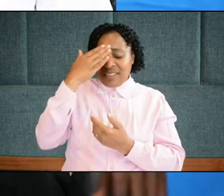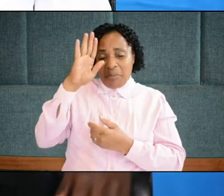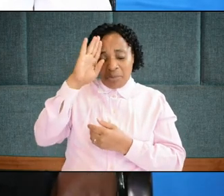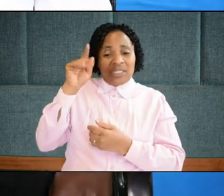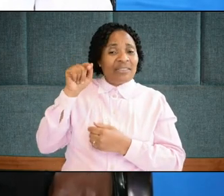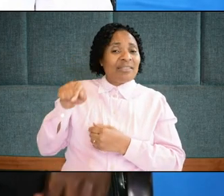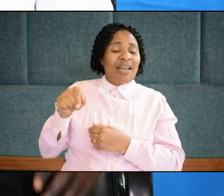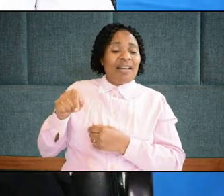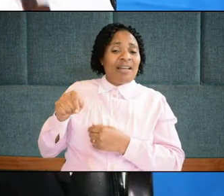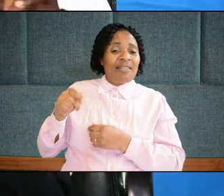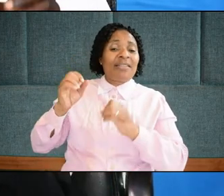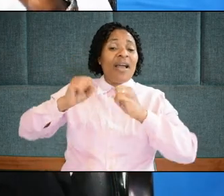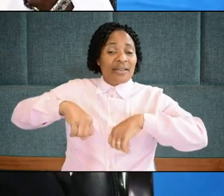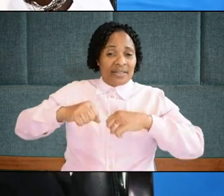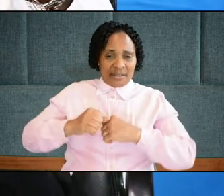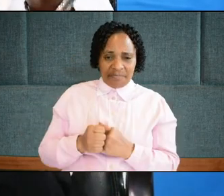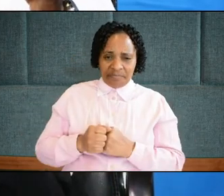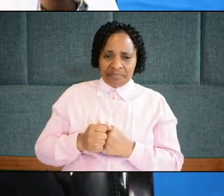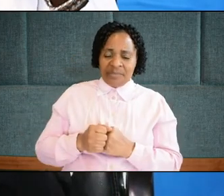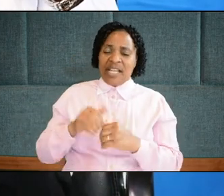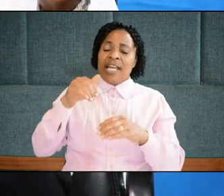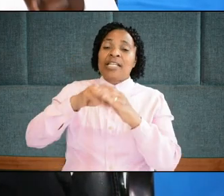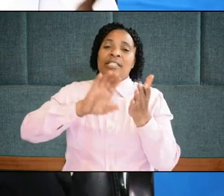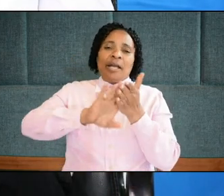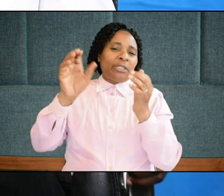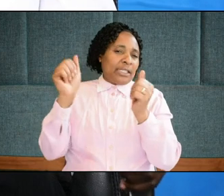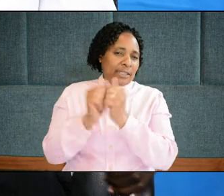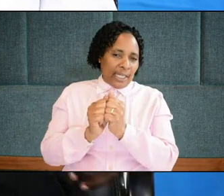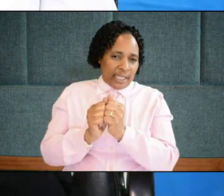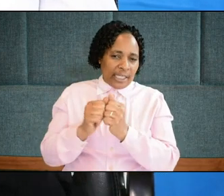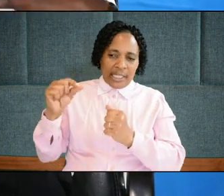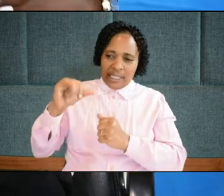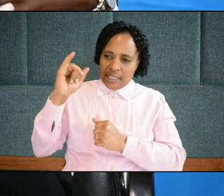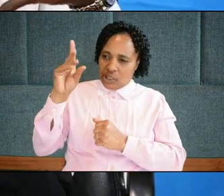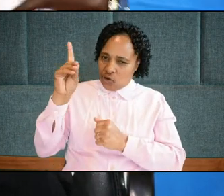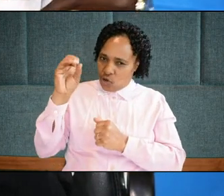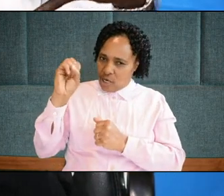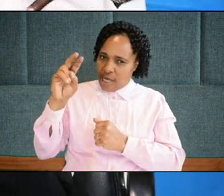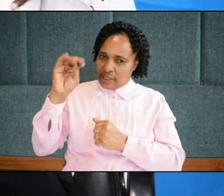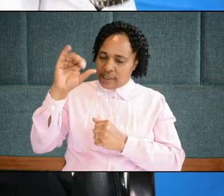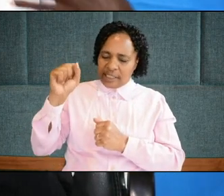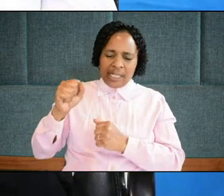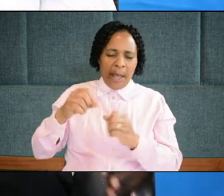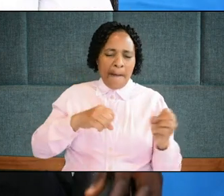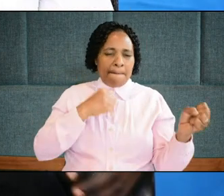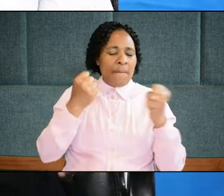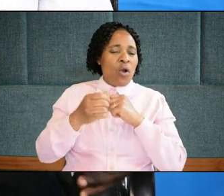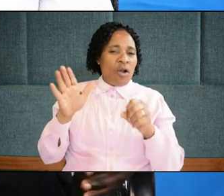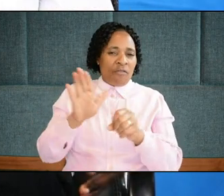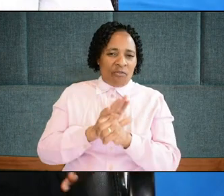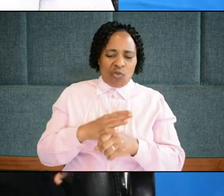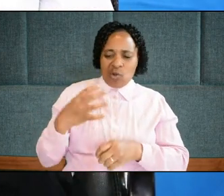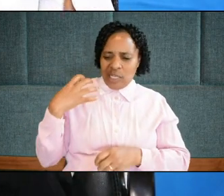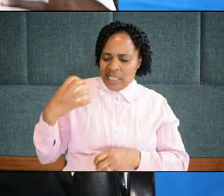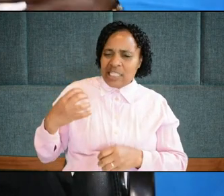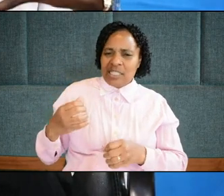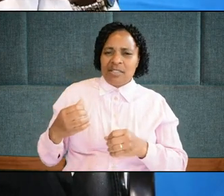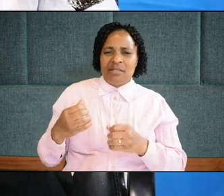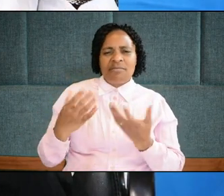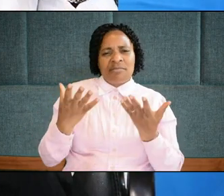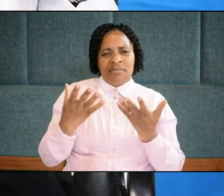see in chapter 10, the Gibeonites were a powerful, powerful nation. They were rich, they were prosperous, they were a powerful